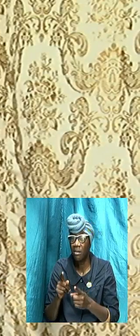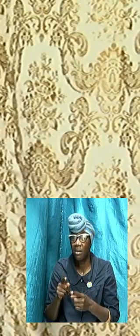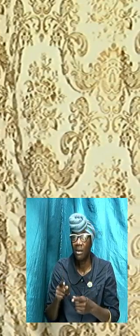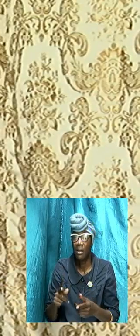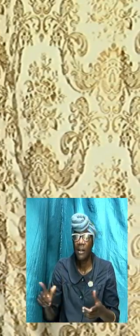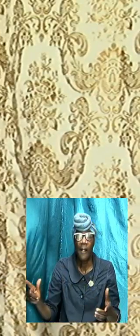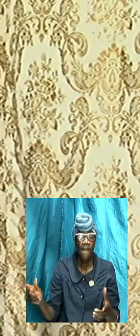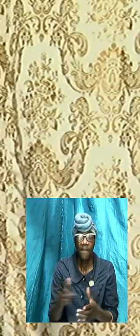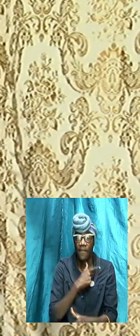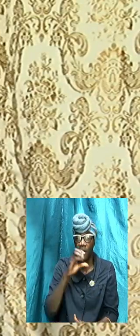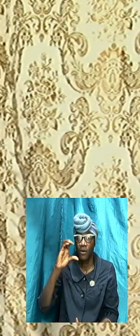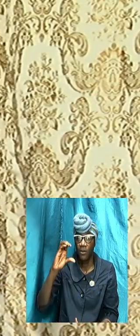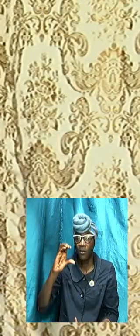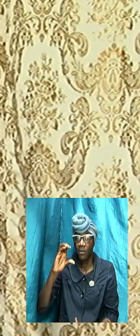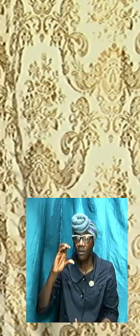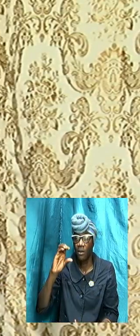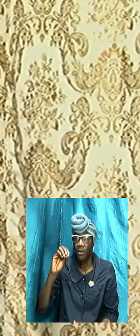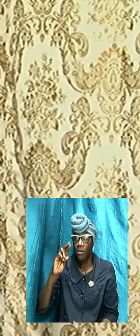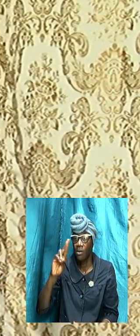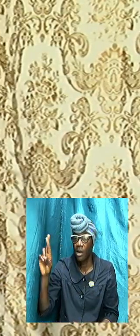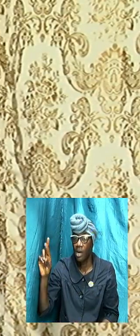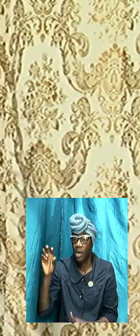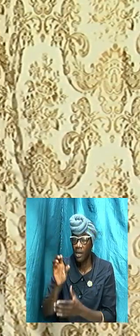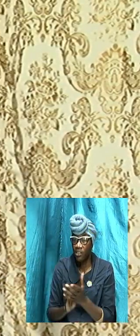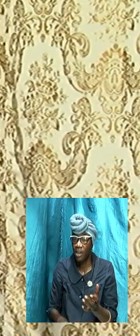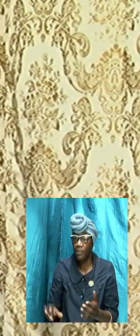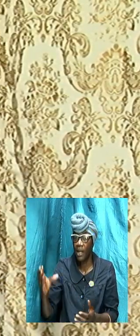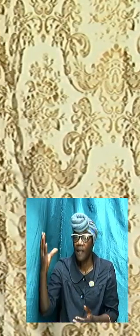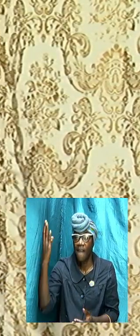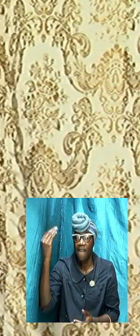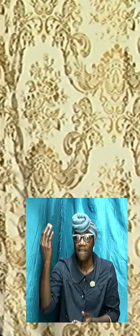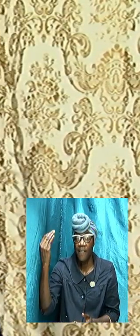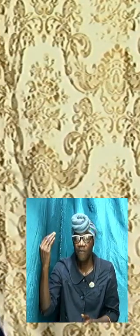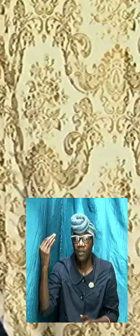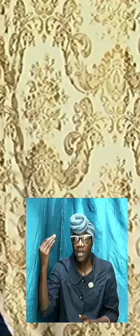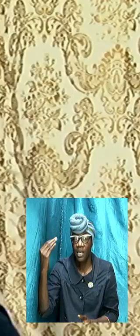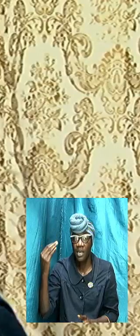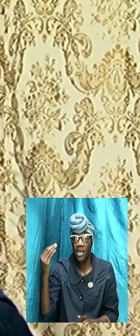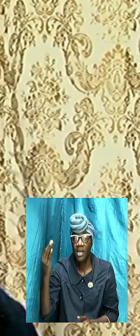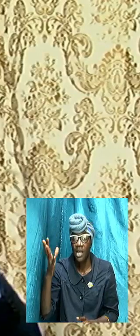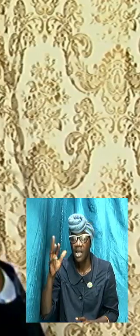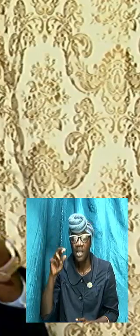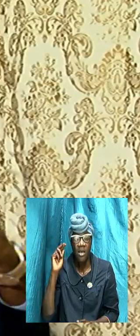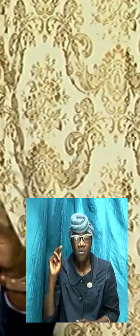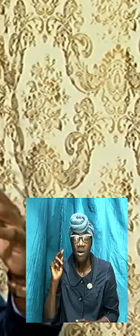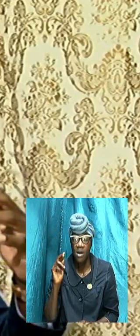1 Corinthians chapter 15, they were practically